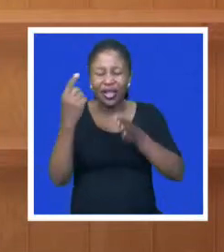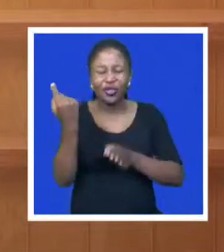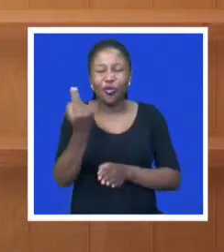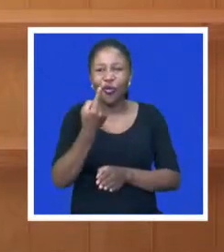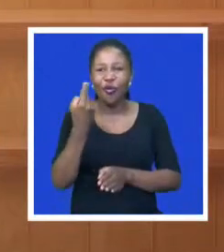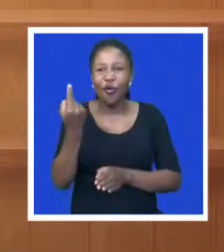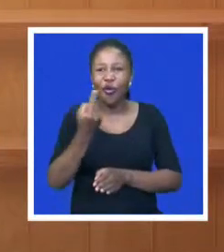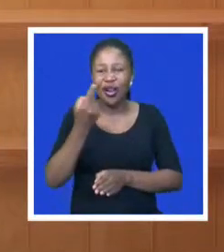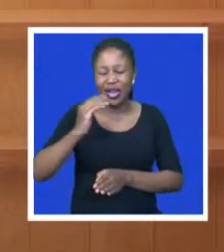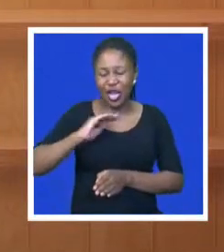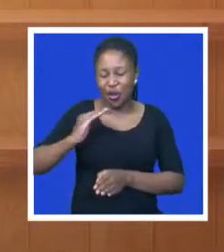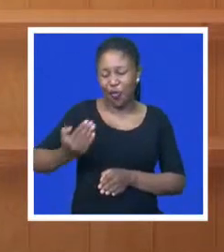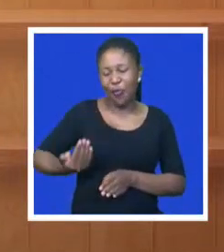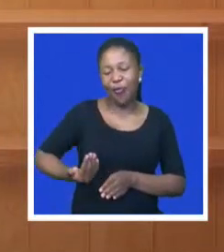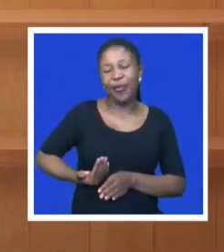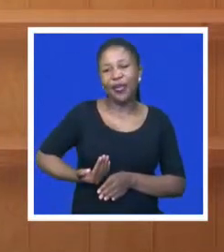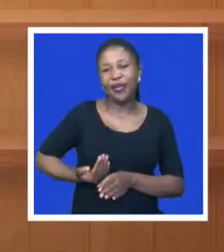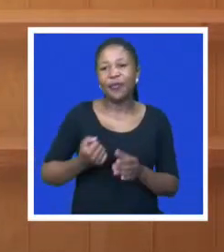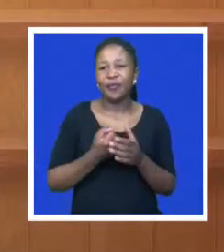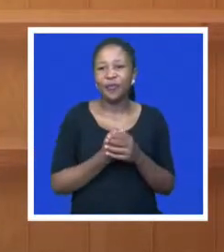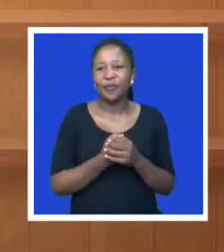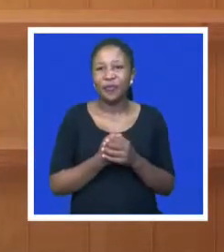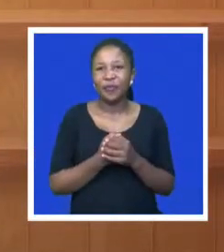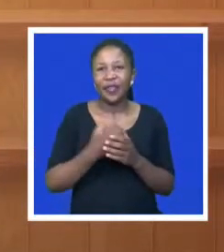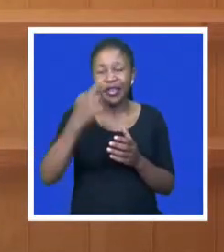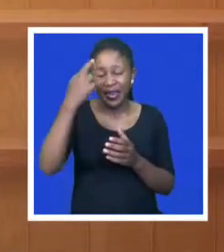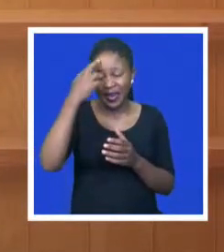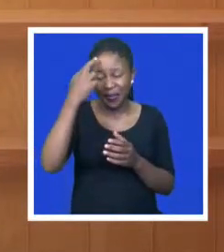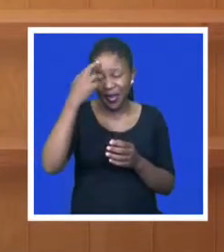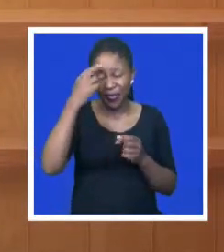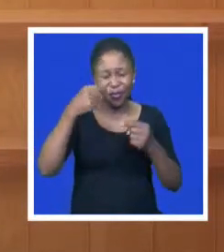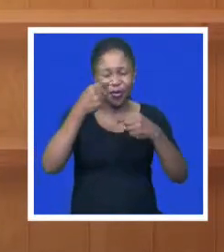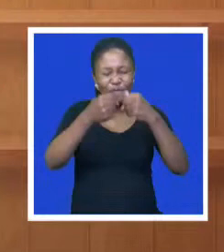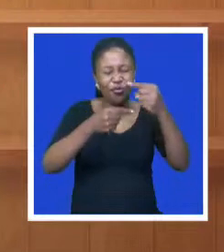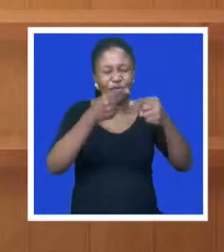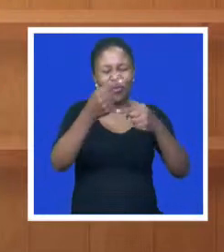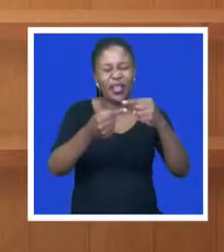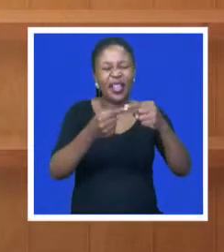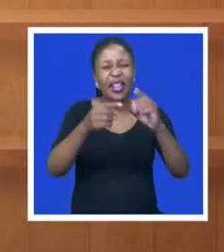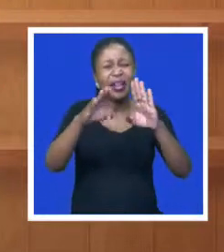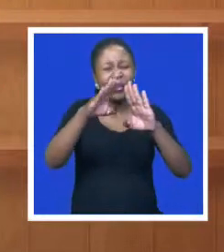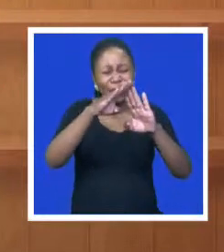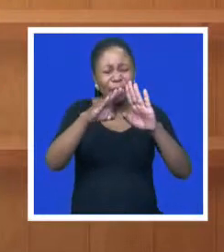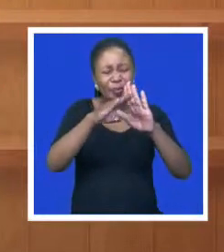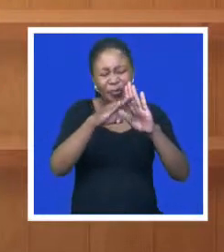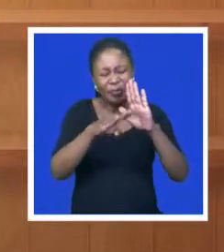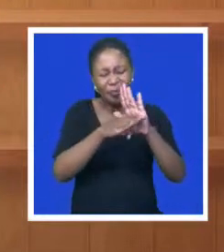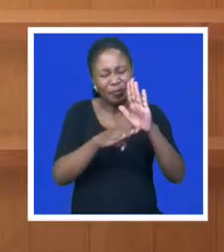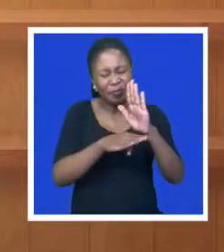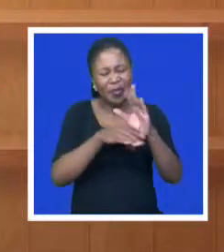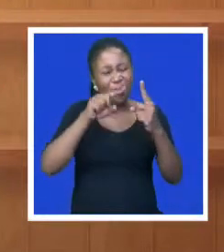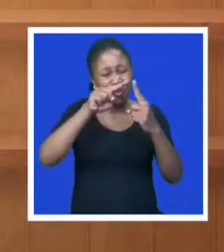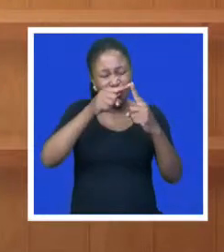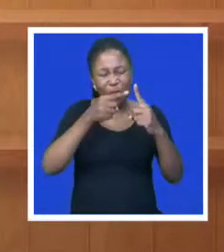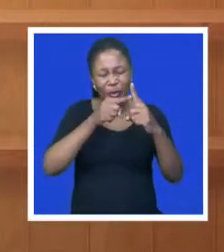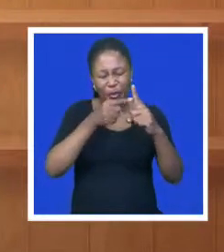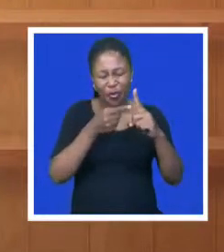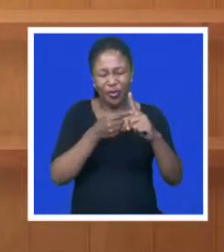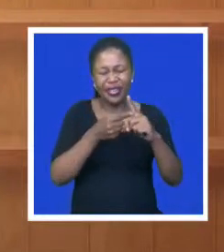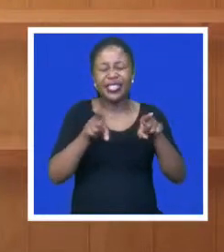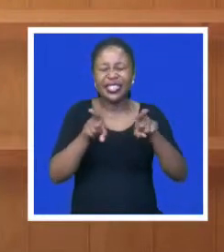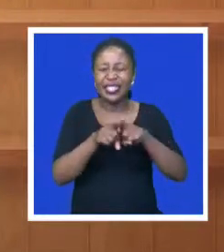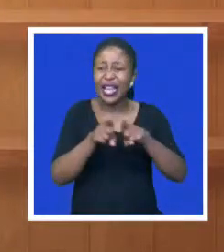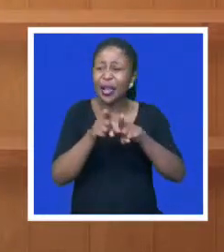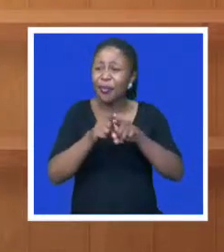as you continue, you must make sure that you mention your point and you support with evidence from the